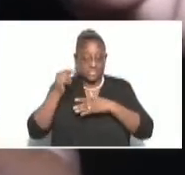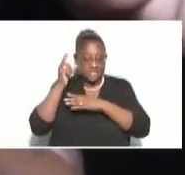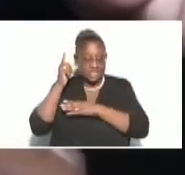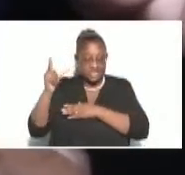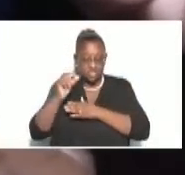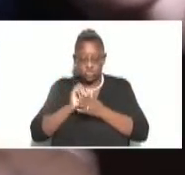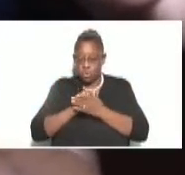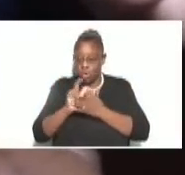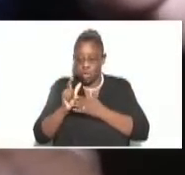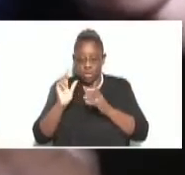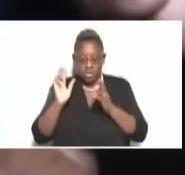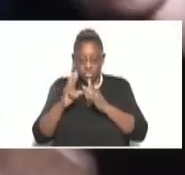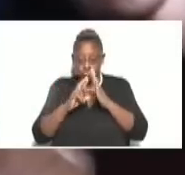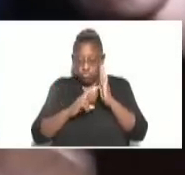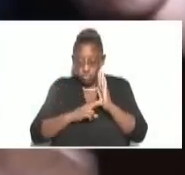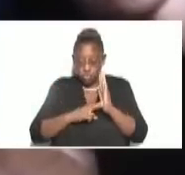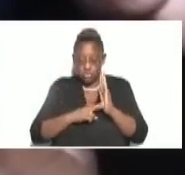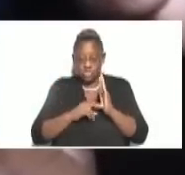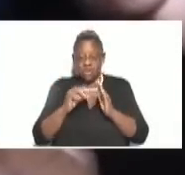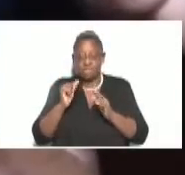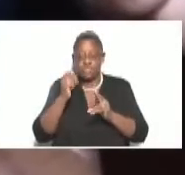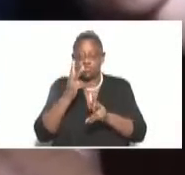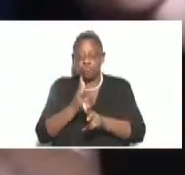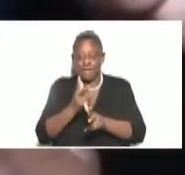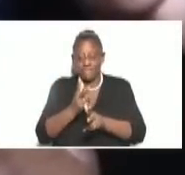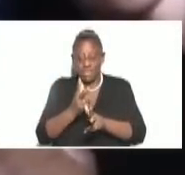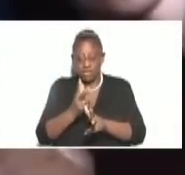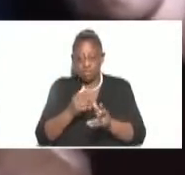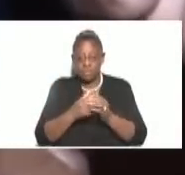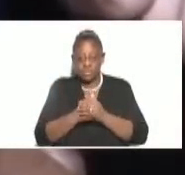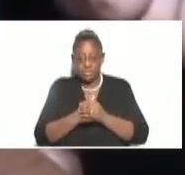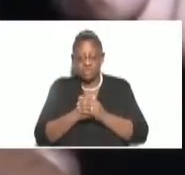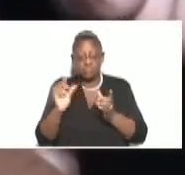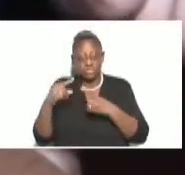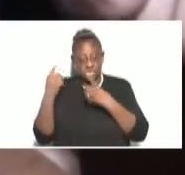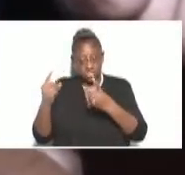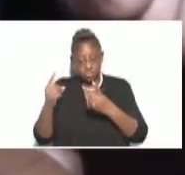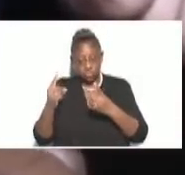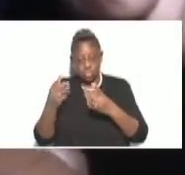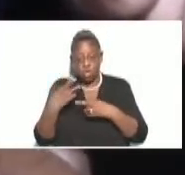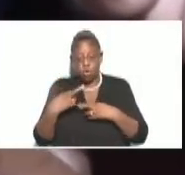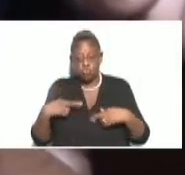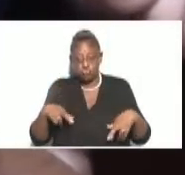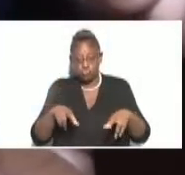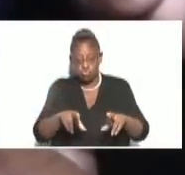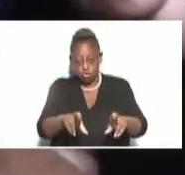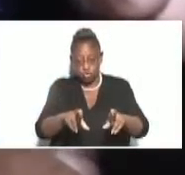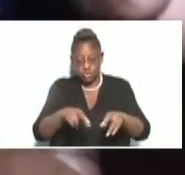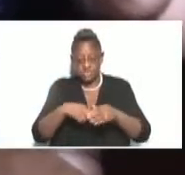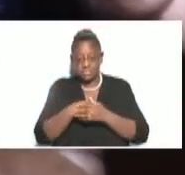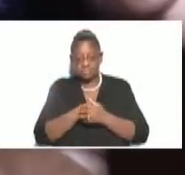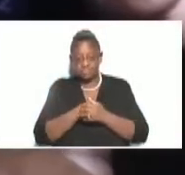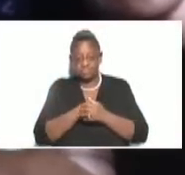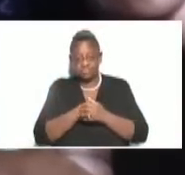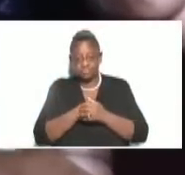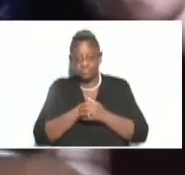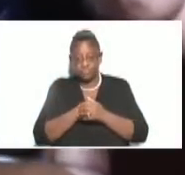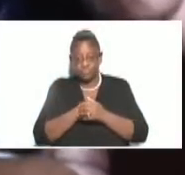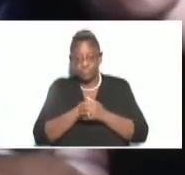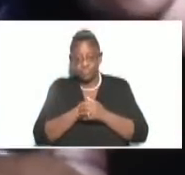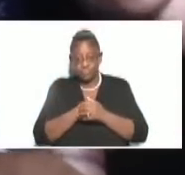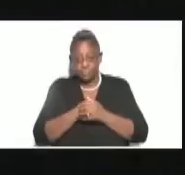all the traffic rules and regulation as it pertains to the road traffic laws and